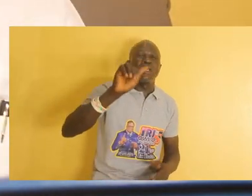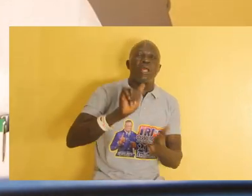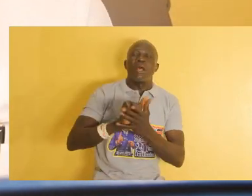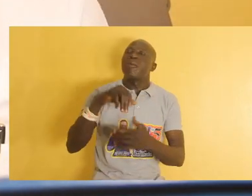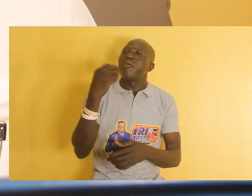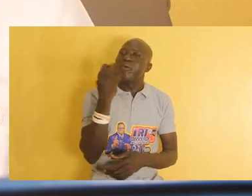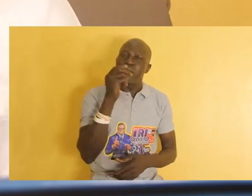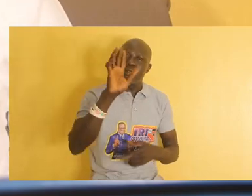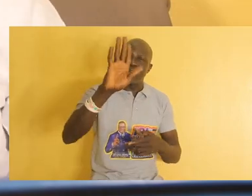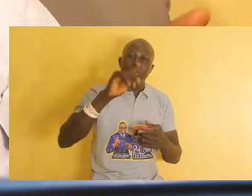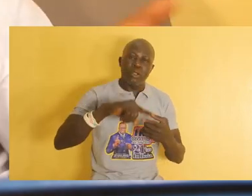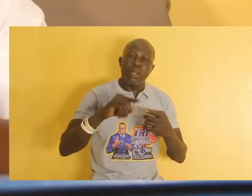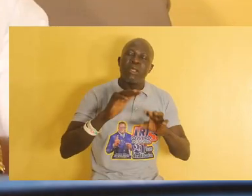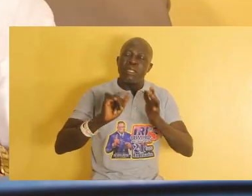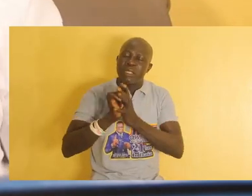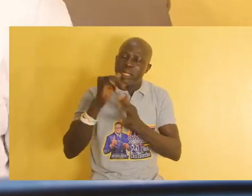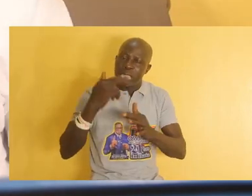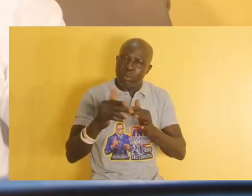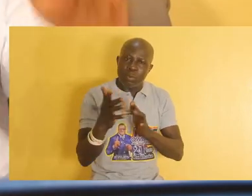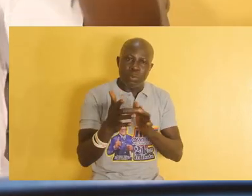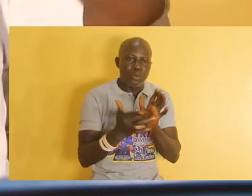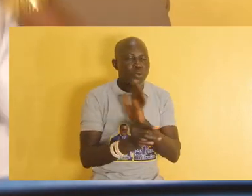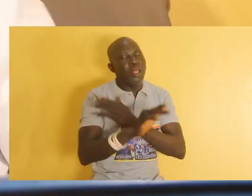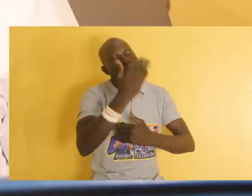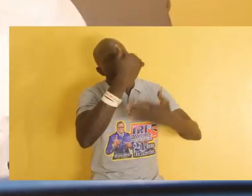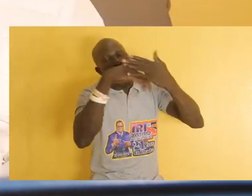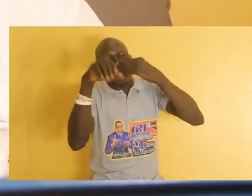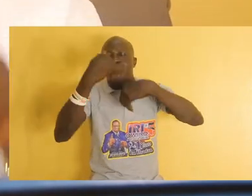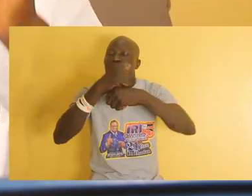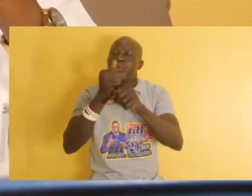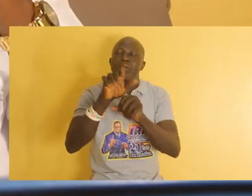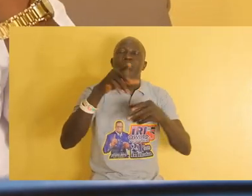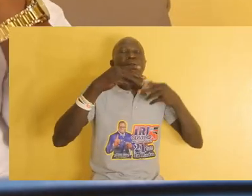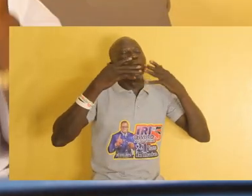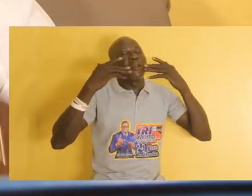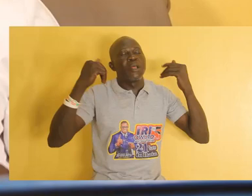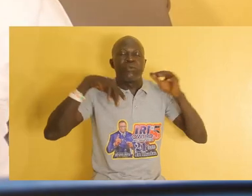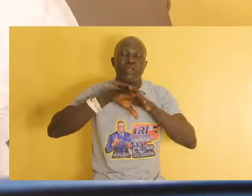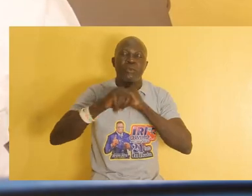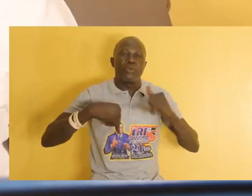sáyé. I prophesy to you. Ní orúkọ Jésù. In the name of Jesus. Òun apá ọlẹ́rìn ayọ̀. Amen. Ẹ mú un make you laugh. O